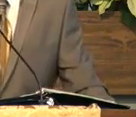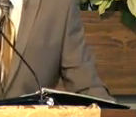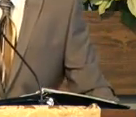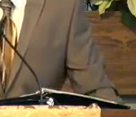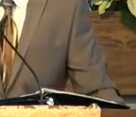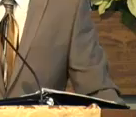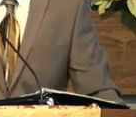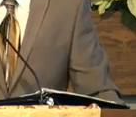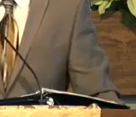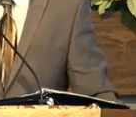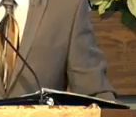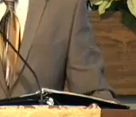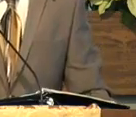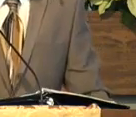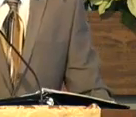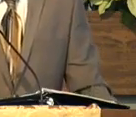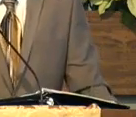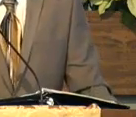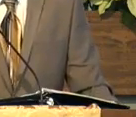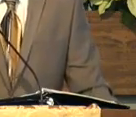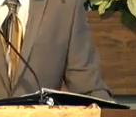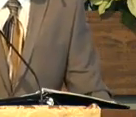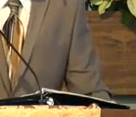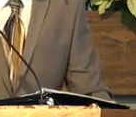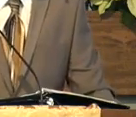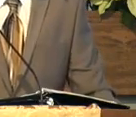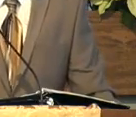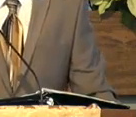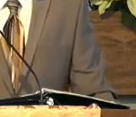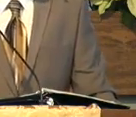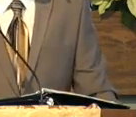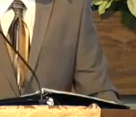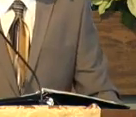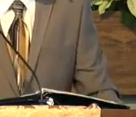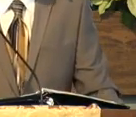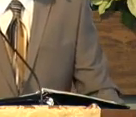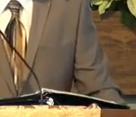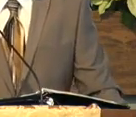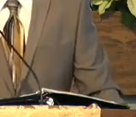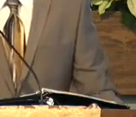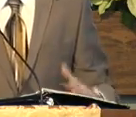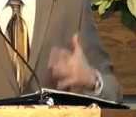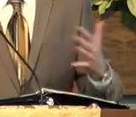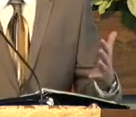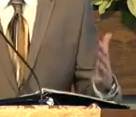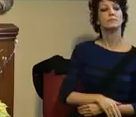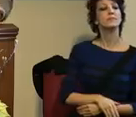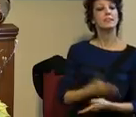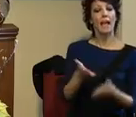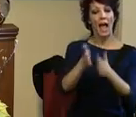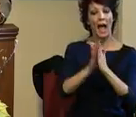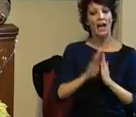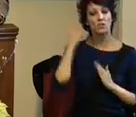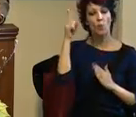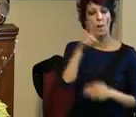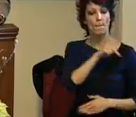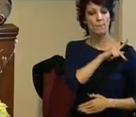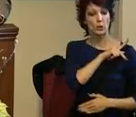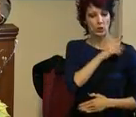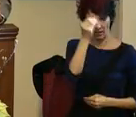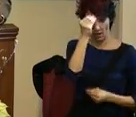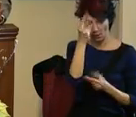we do receive an offering and we invite you to complete those cards and to place those cards into the offering plates uh they do ask you for some personal